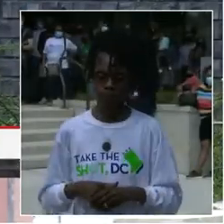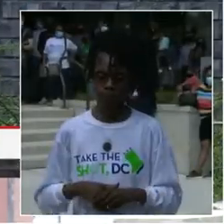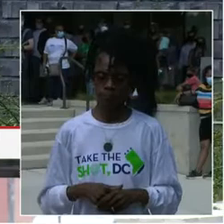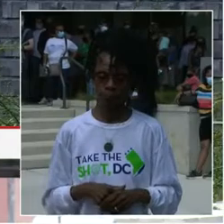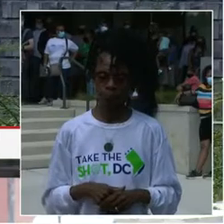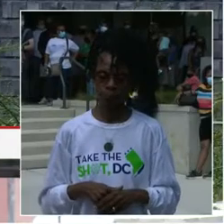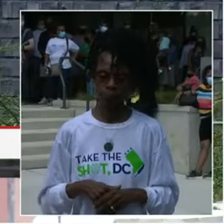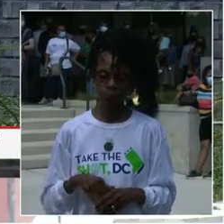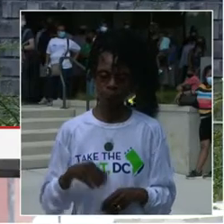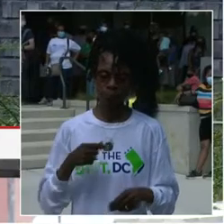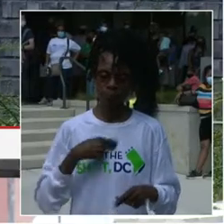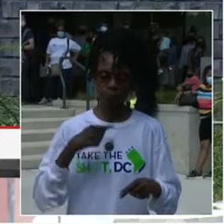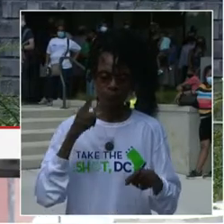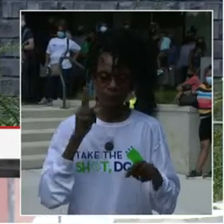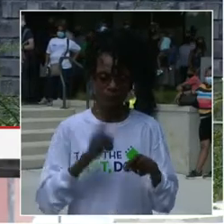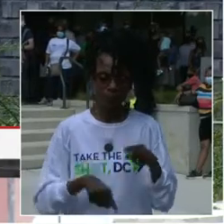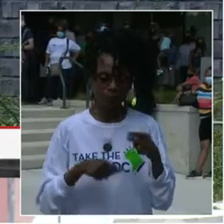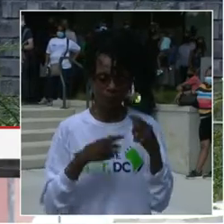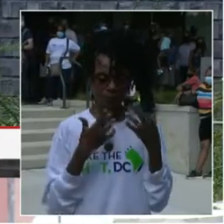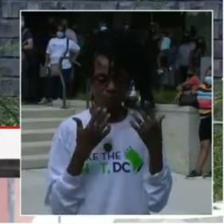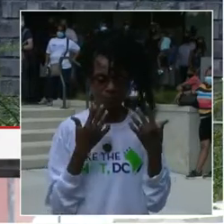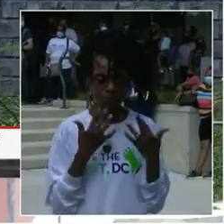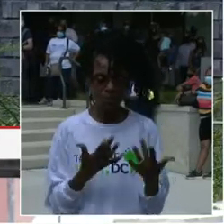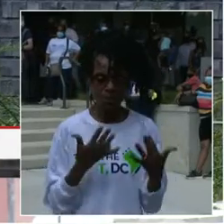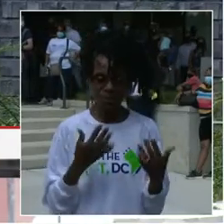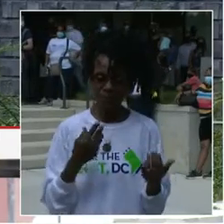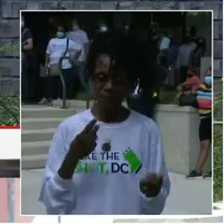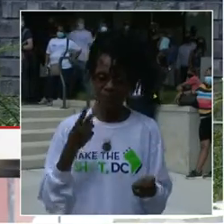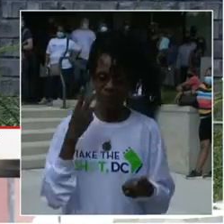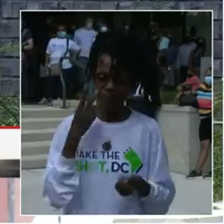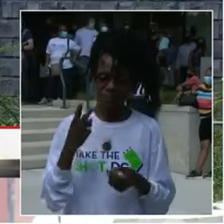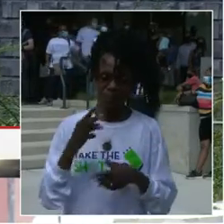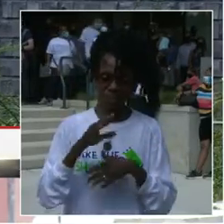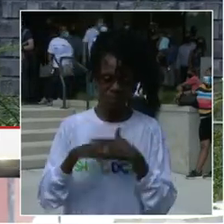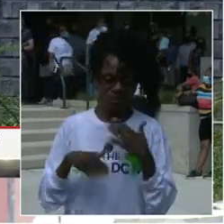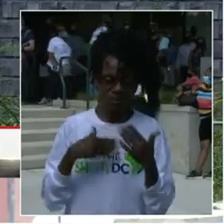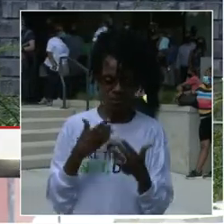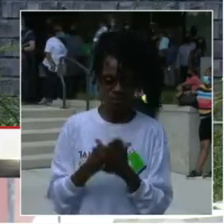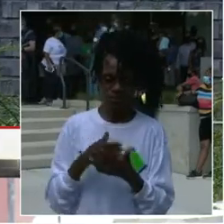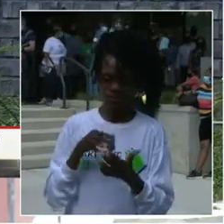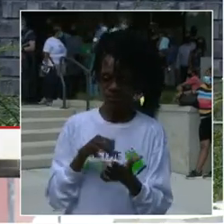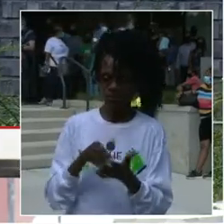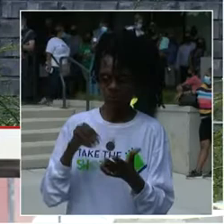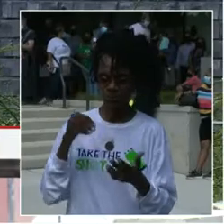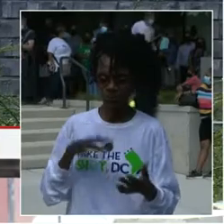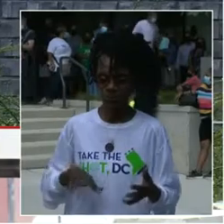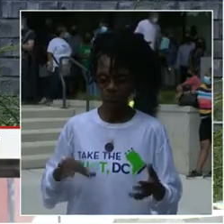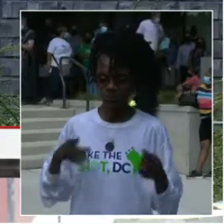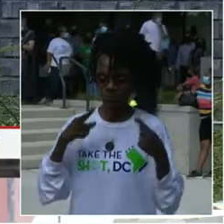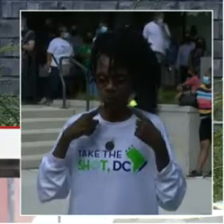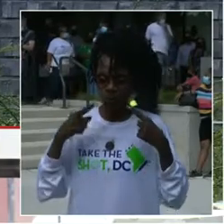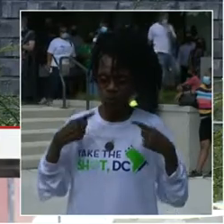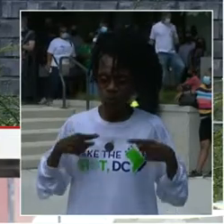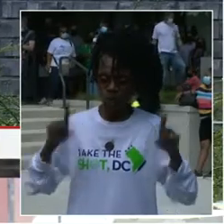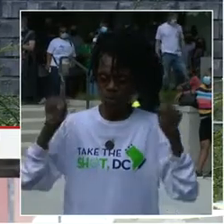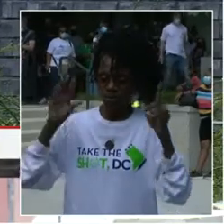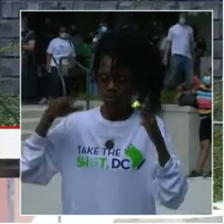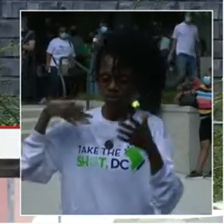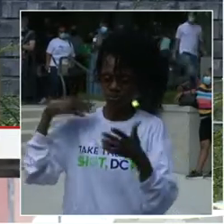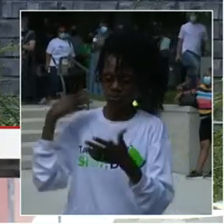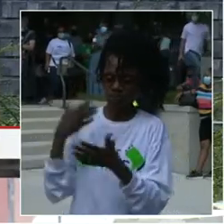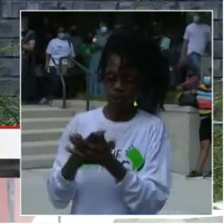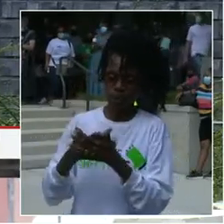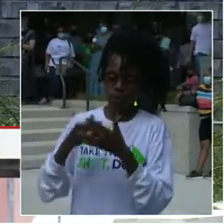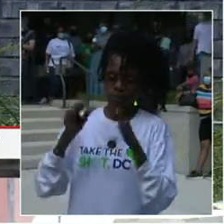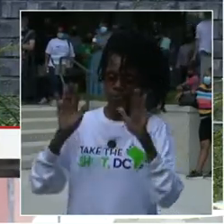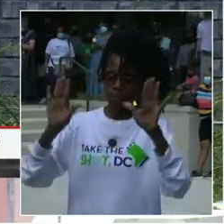I cannot wait to see our Banneker students thrive in such an amazing place. We did it